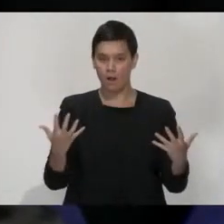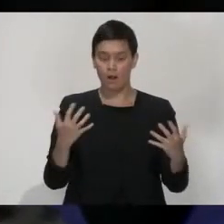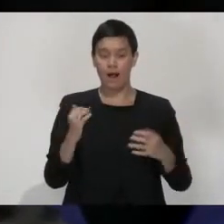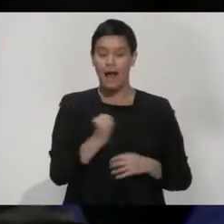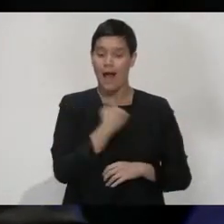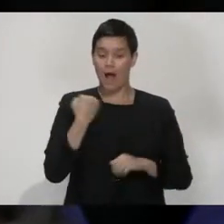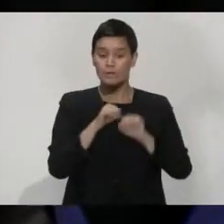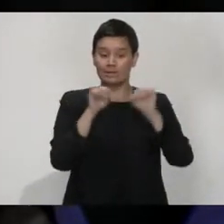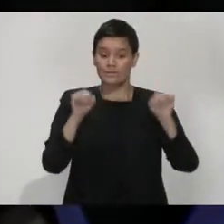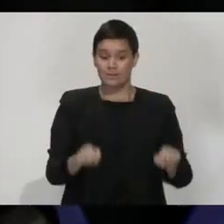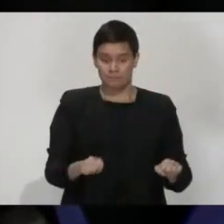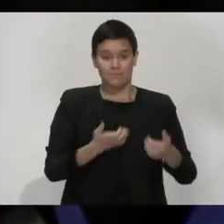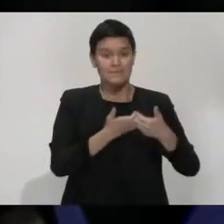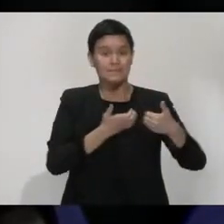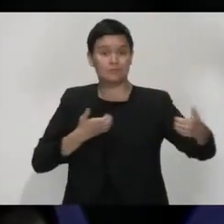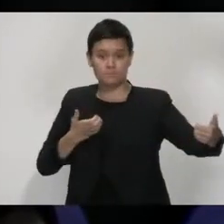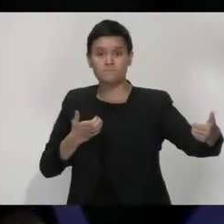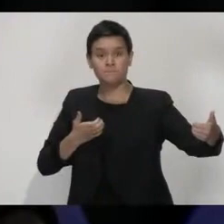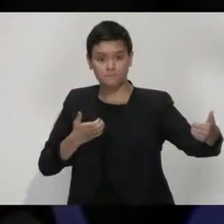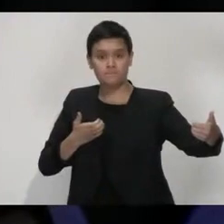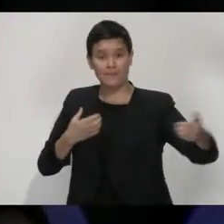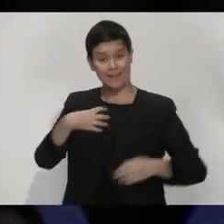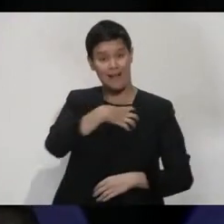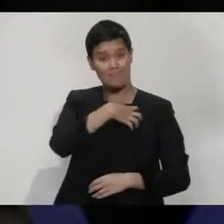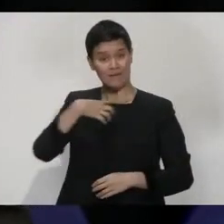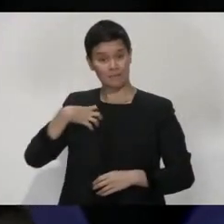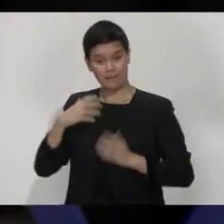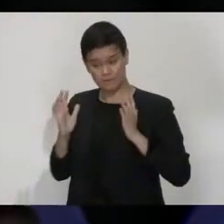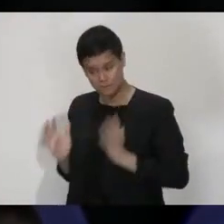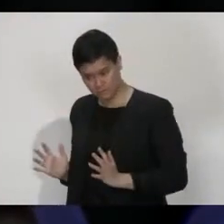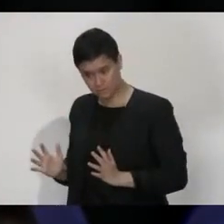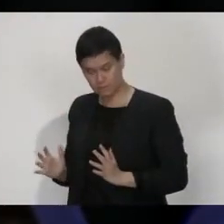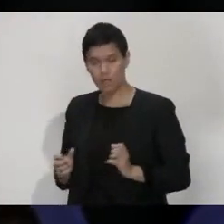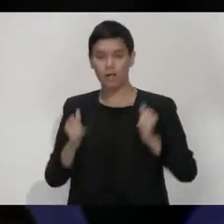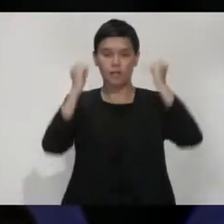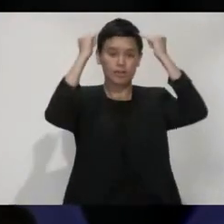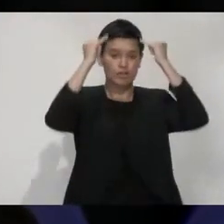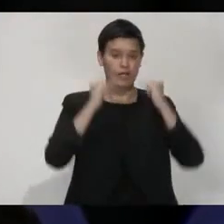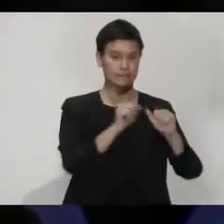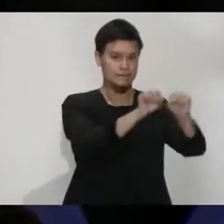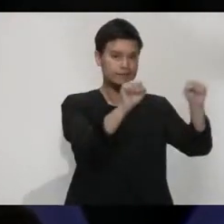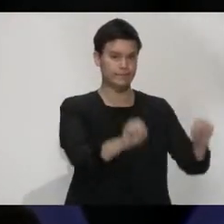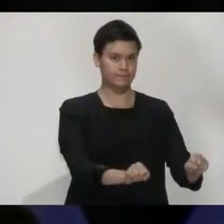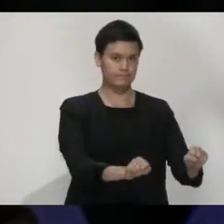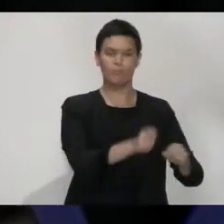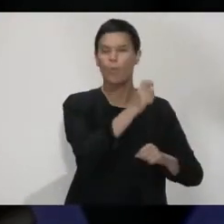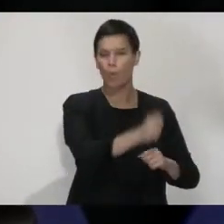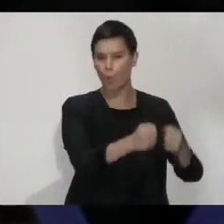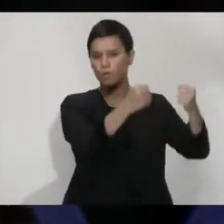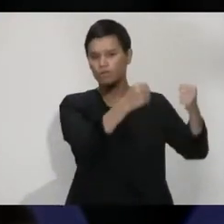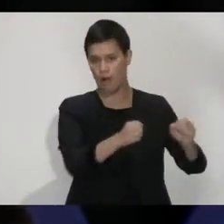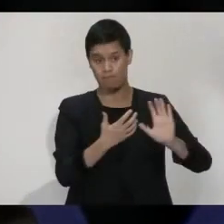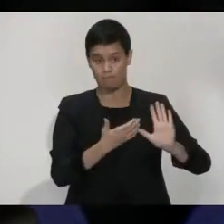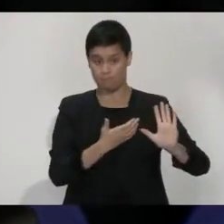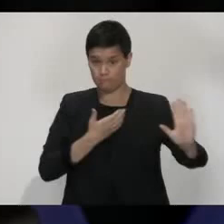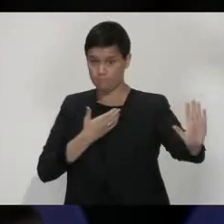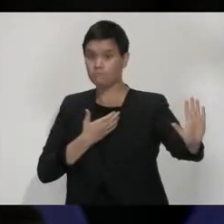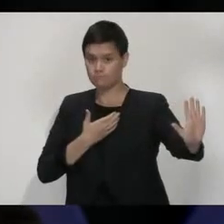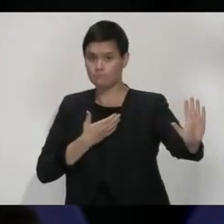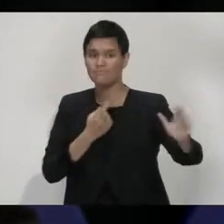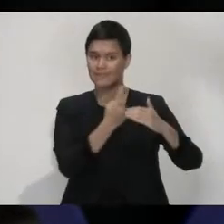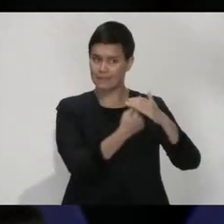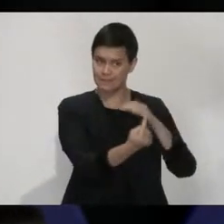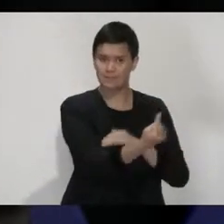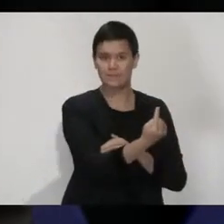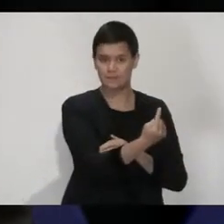system between executive of government and the judiciary. The judiciary operate independently and they make their decisions, and